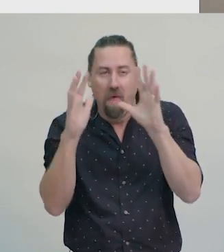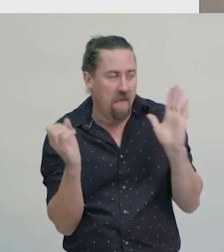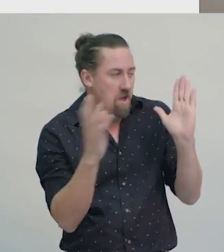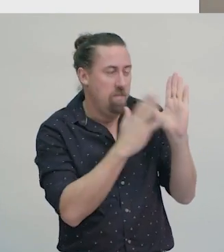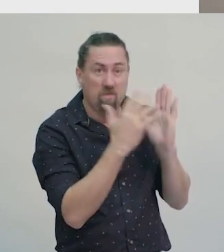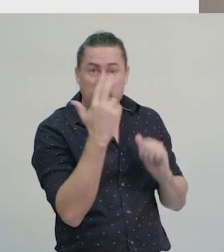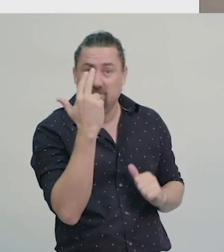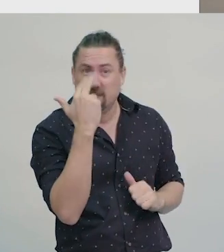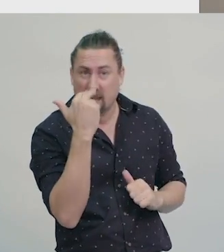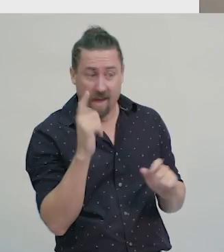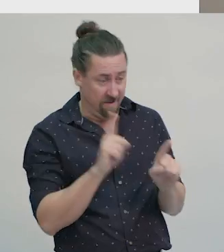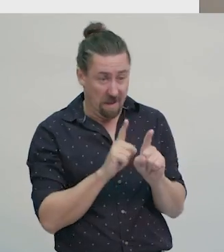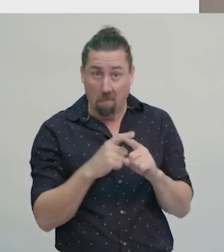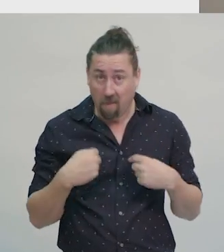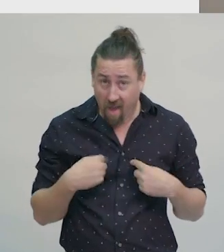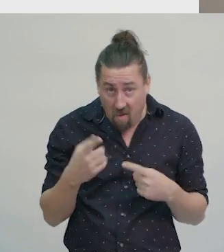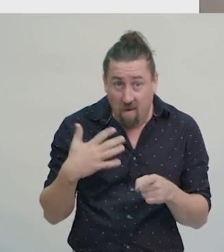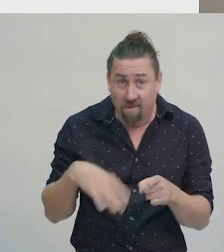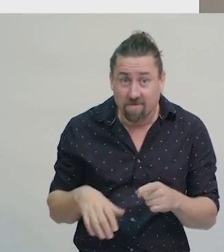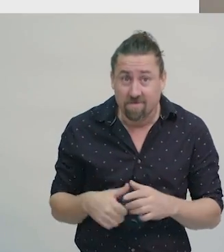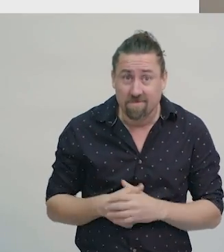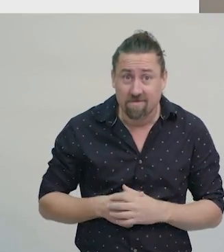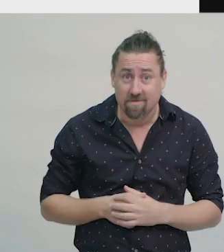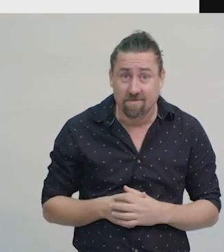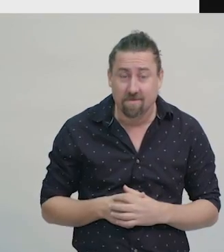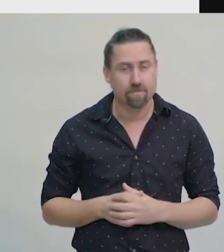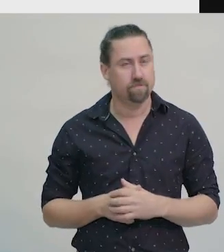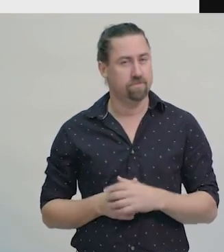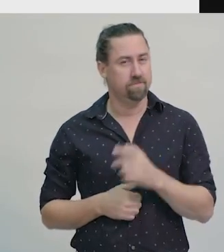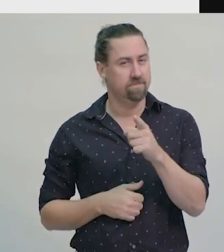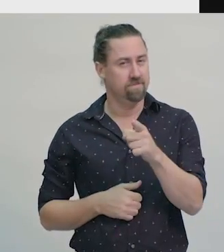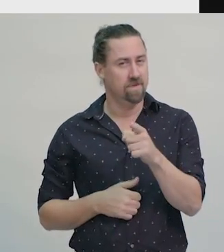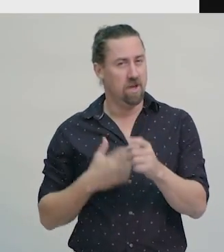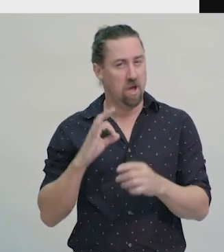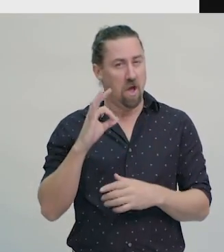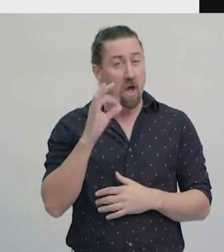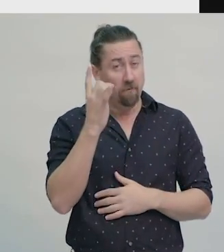and record your results by drawing a picture.